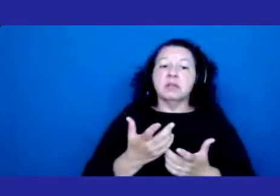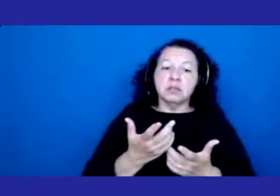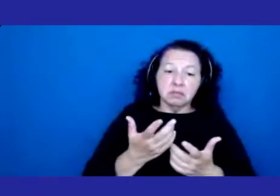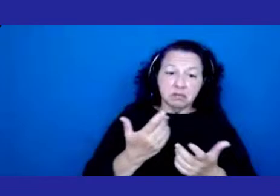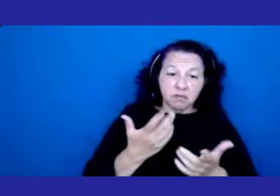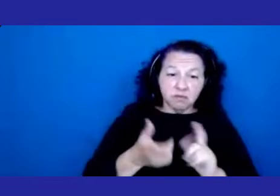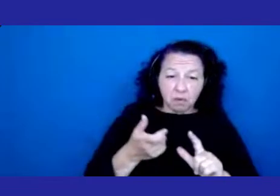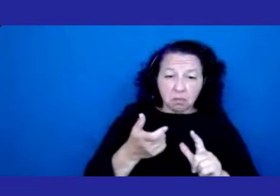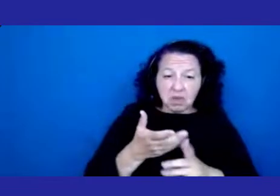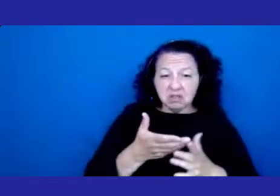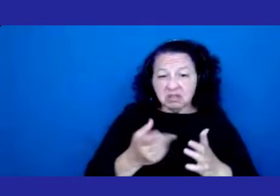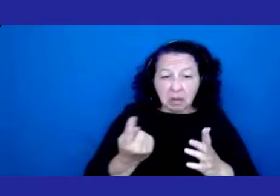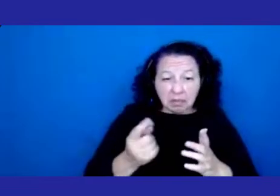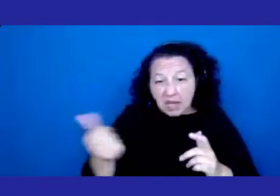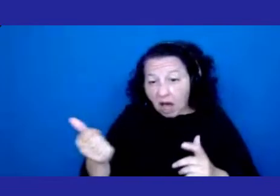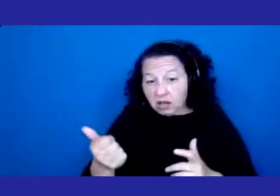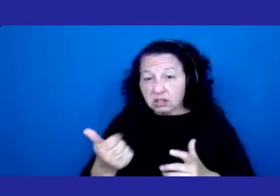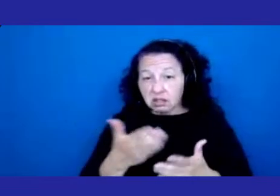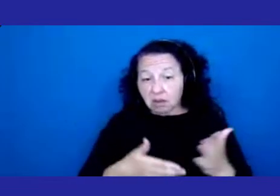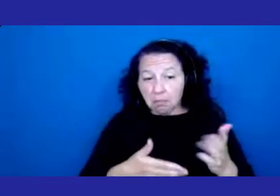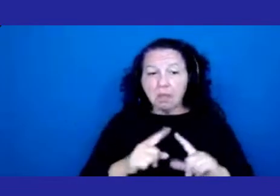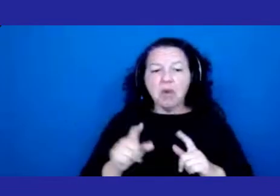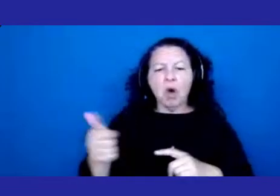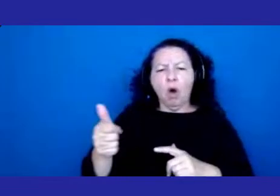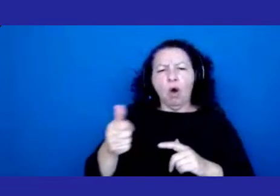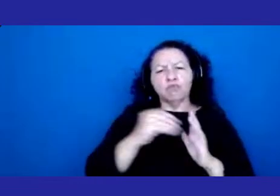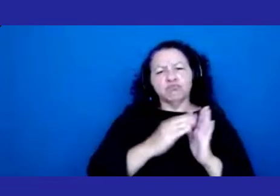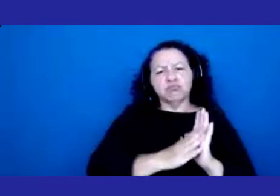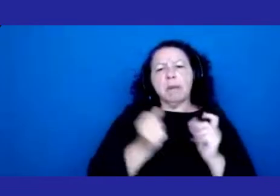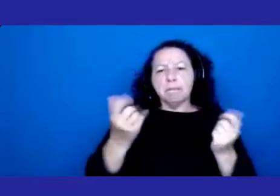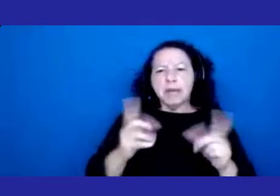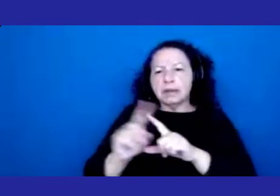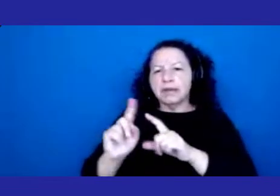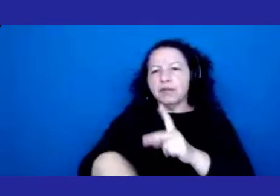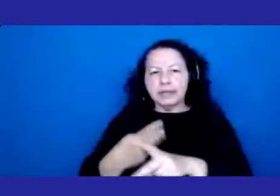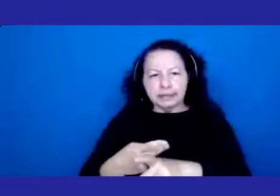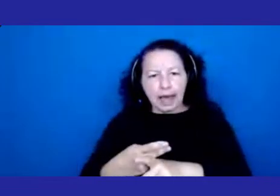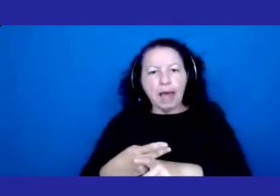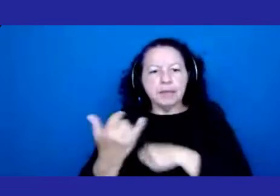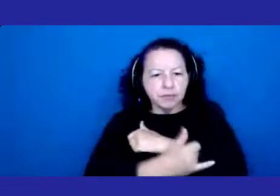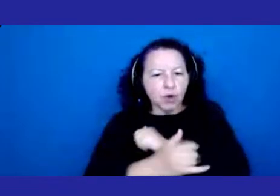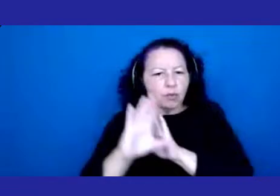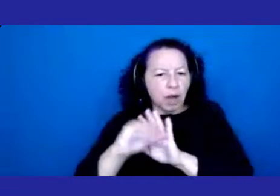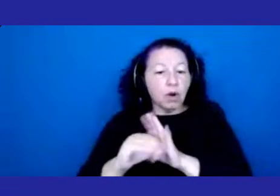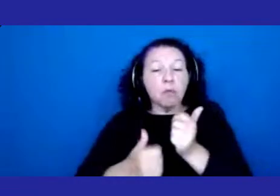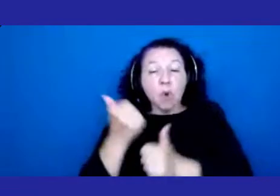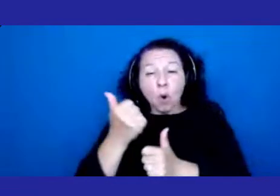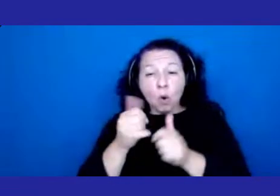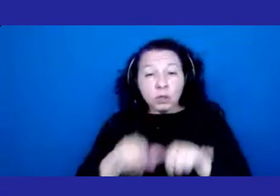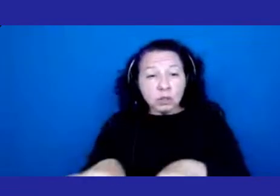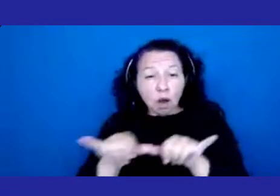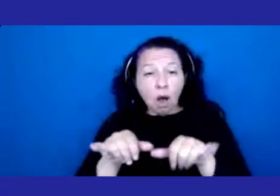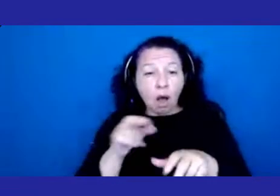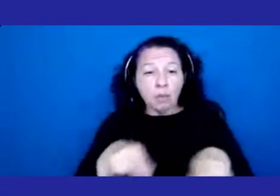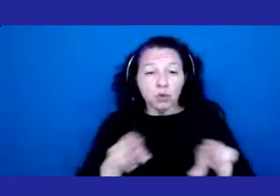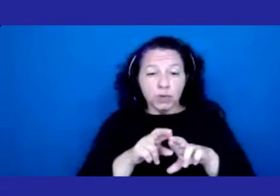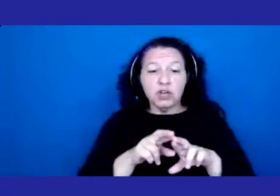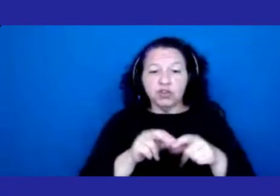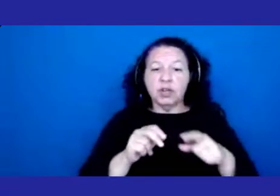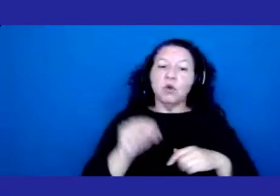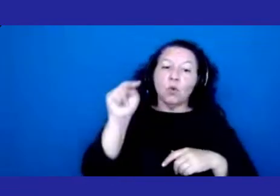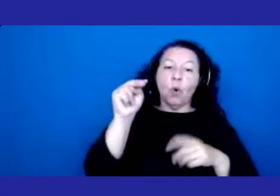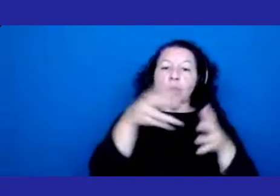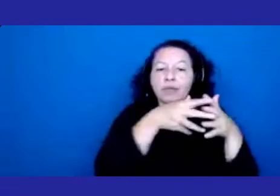backgrounds, but others listed a lot of different types of ethnic backgrounds, with the most common ones feeding into this category as North American,